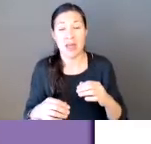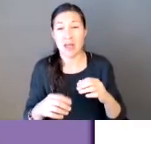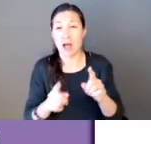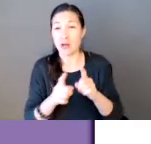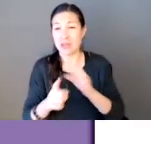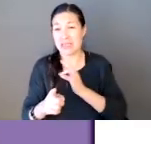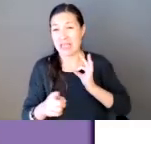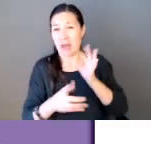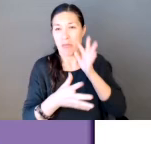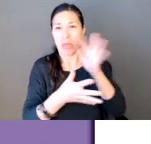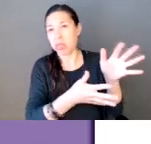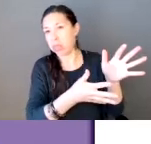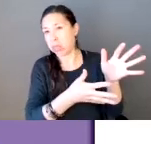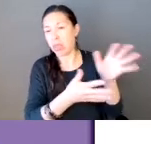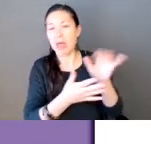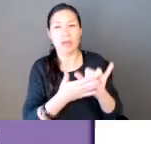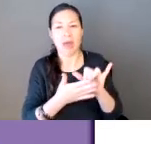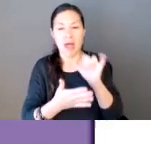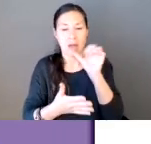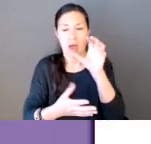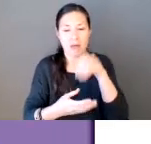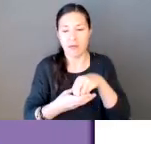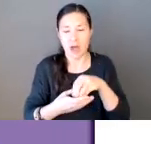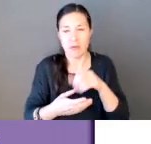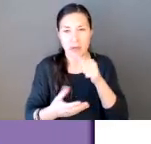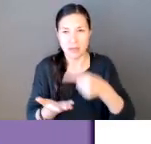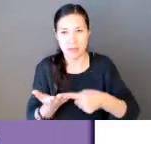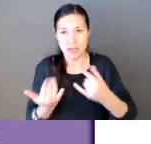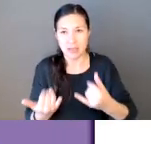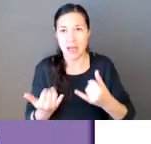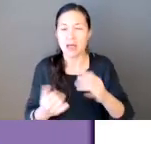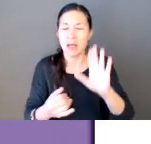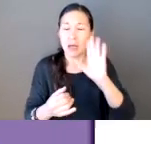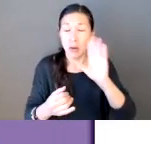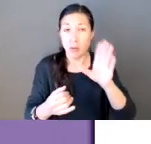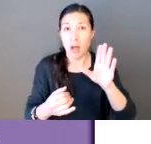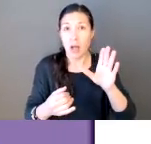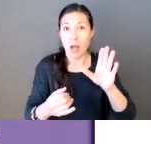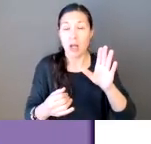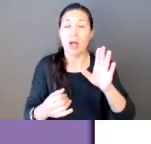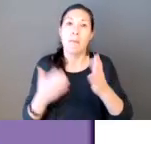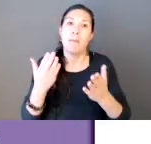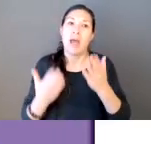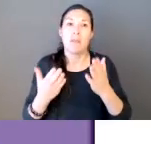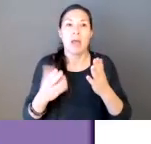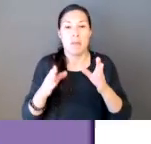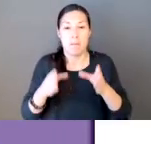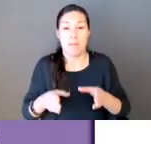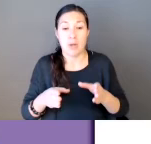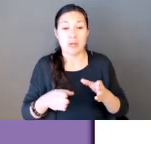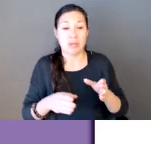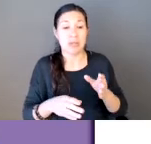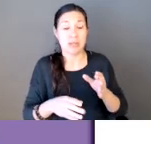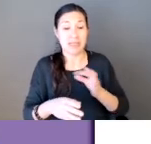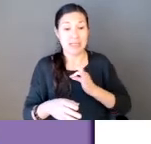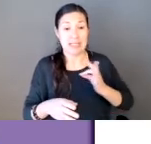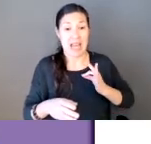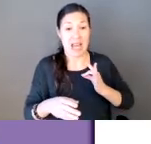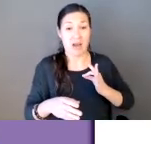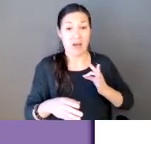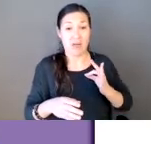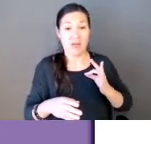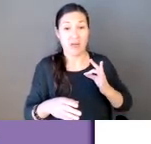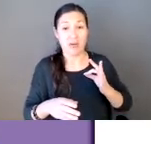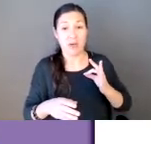want to caution you again on that, because you may hear that somebody is a staff member at an assisted living facility and there's somebody who goes in and